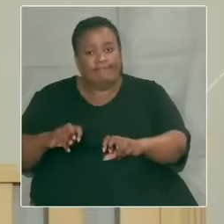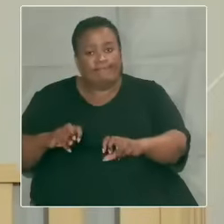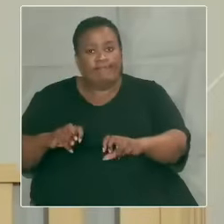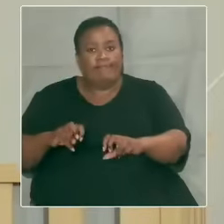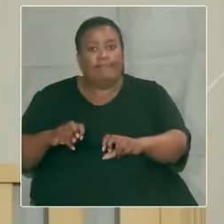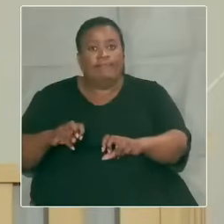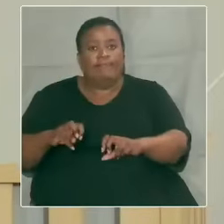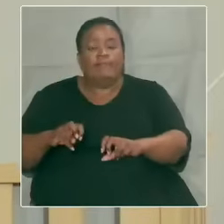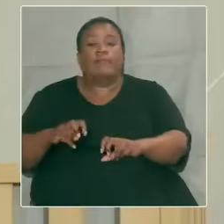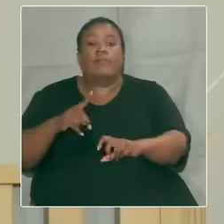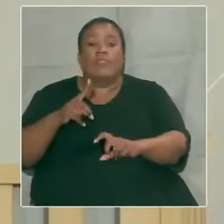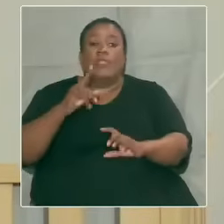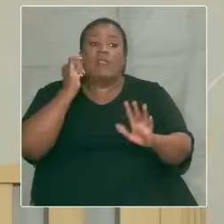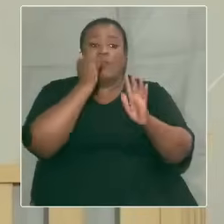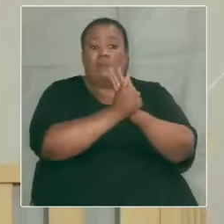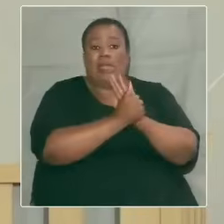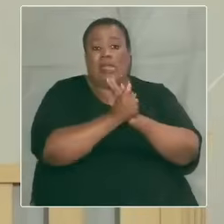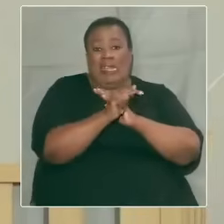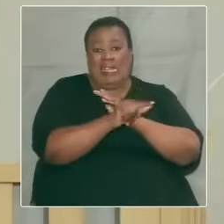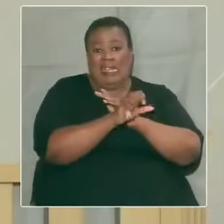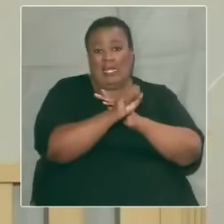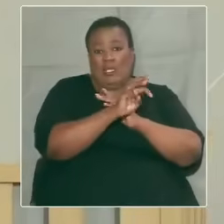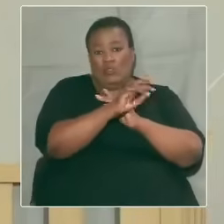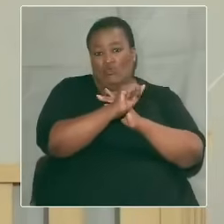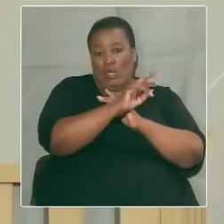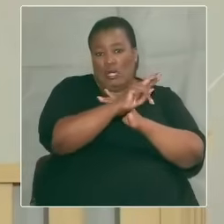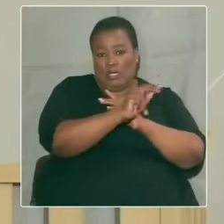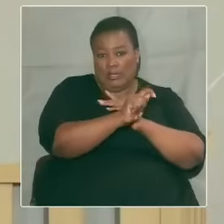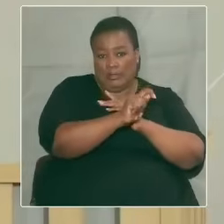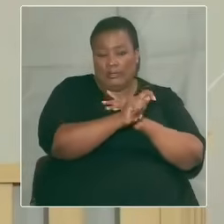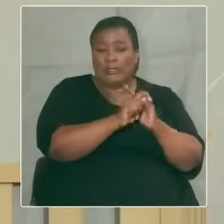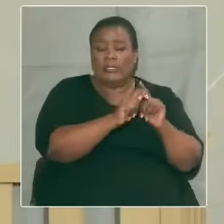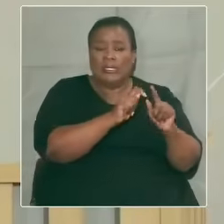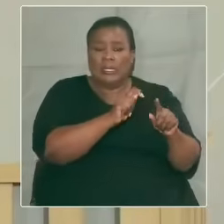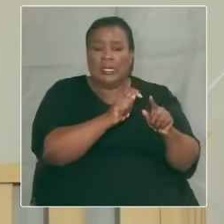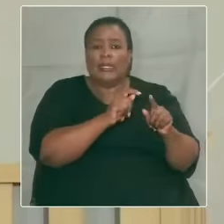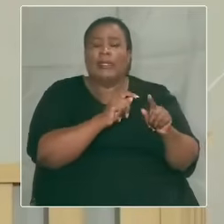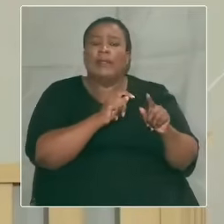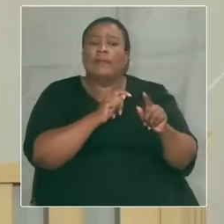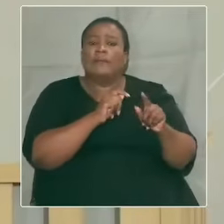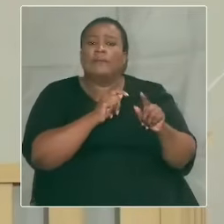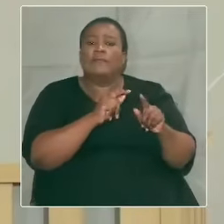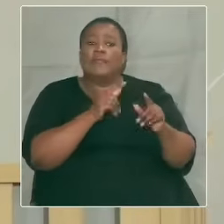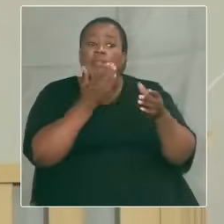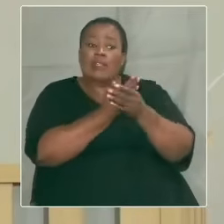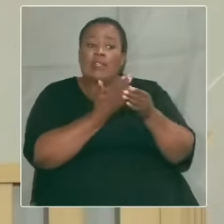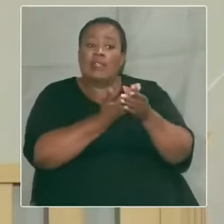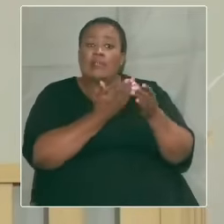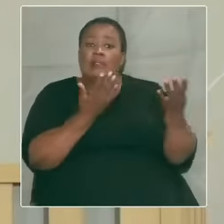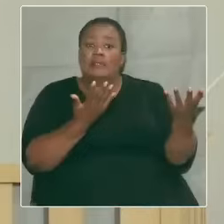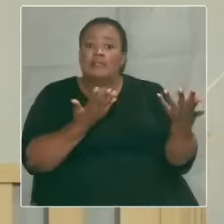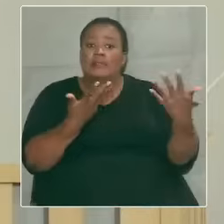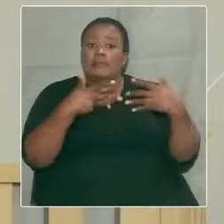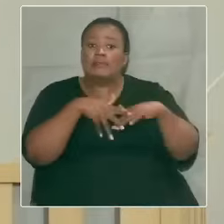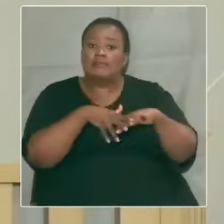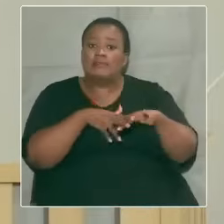Mr. Swart's murder. This case became integrated into the